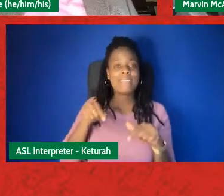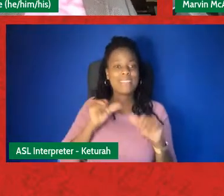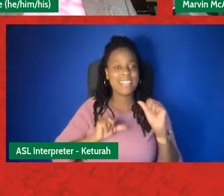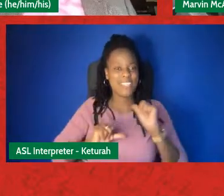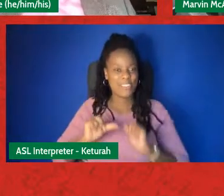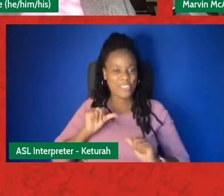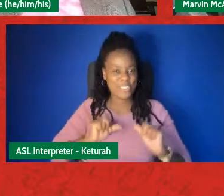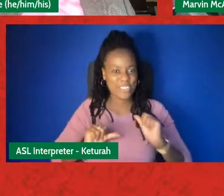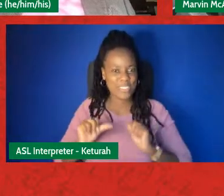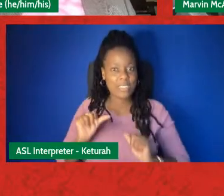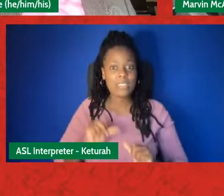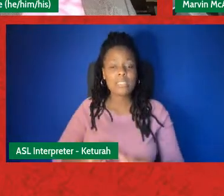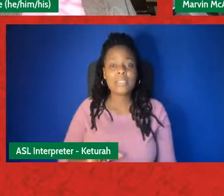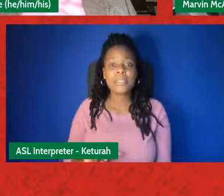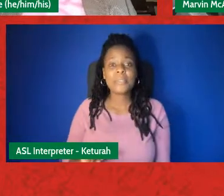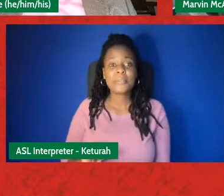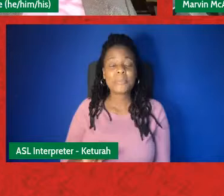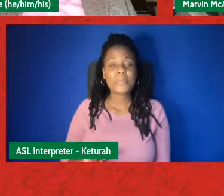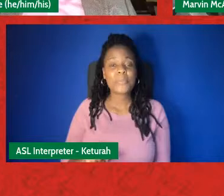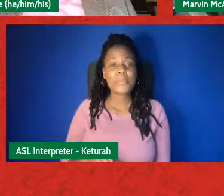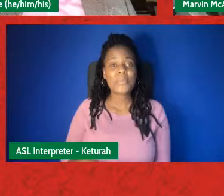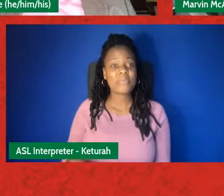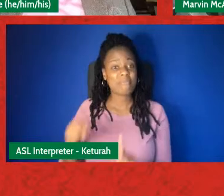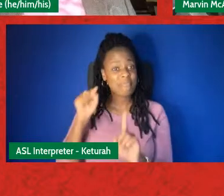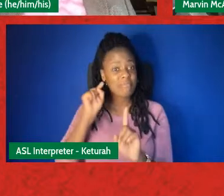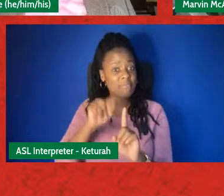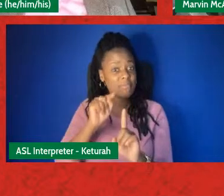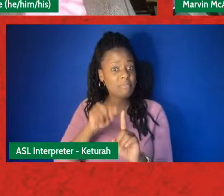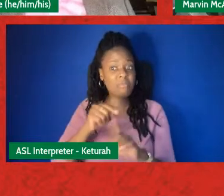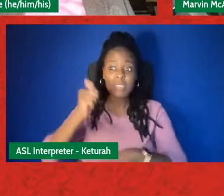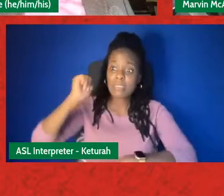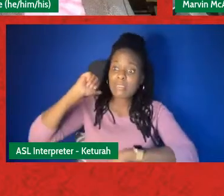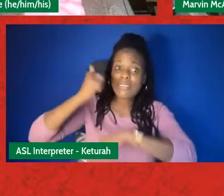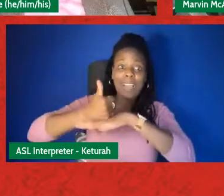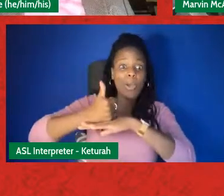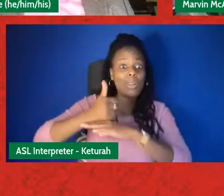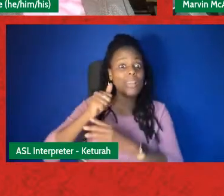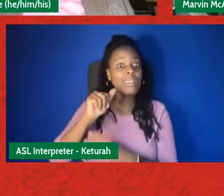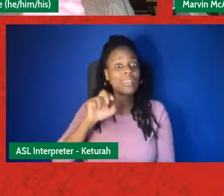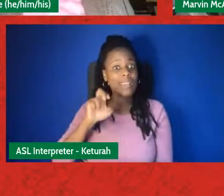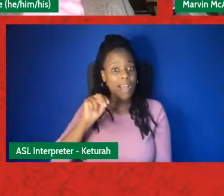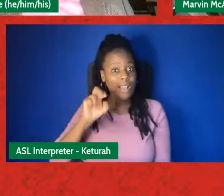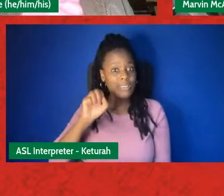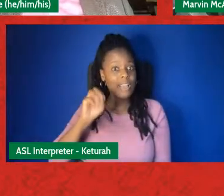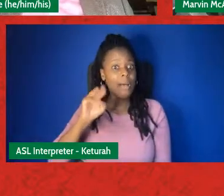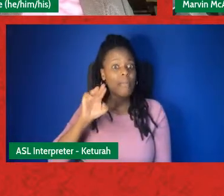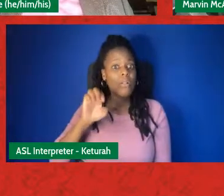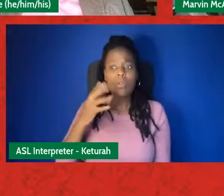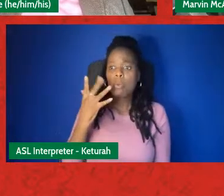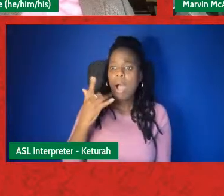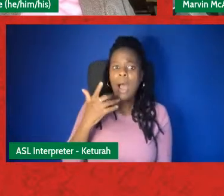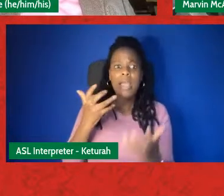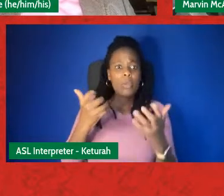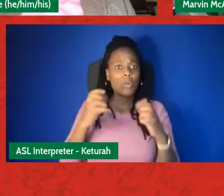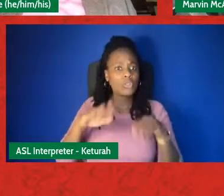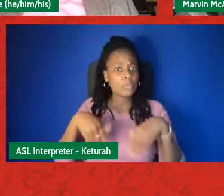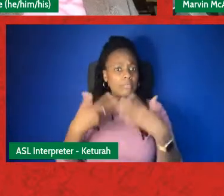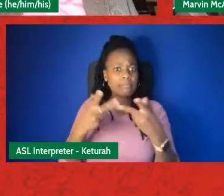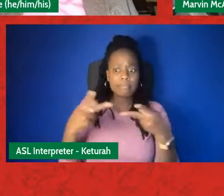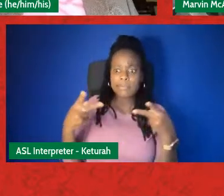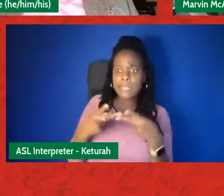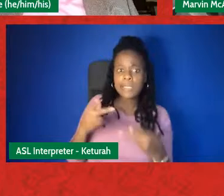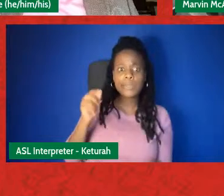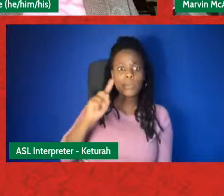So, he founded the Ensemble because of the fact that he wanted to provide a place where